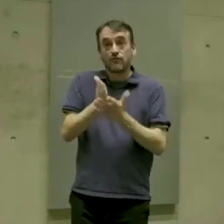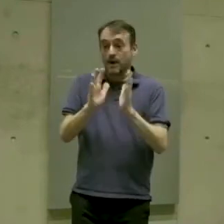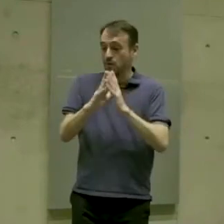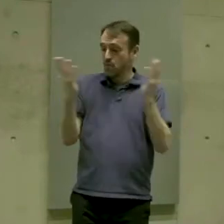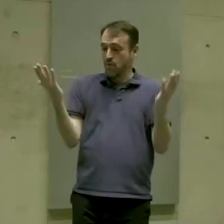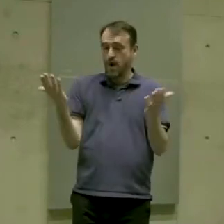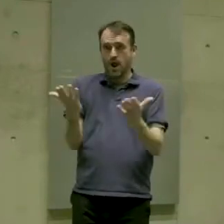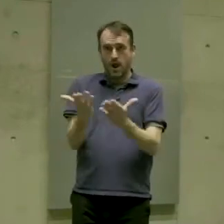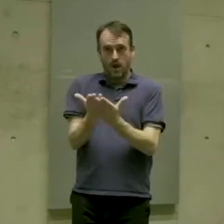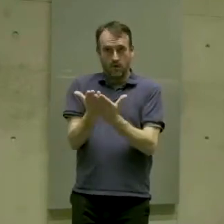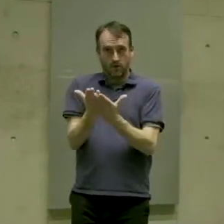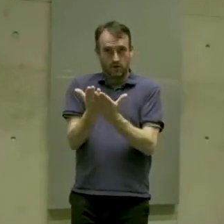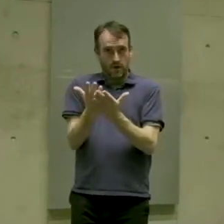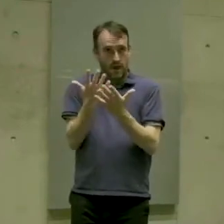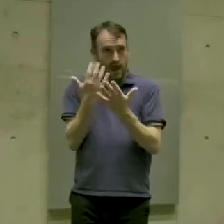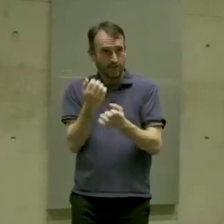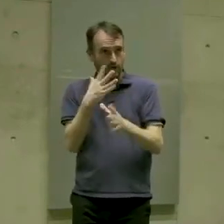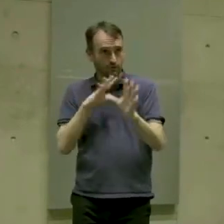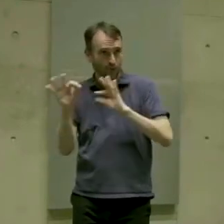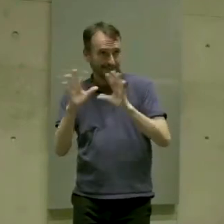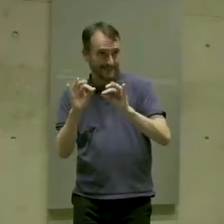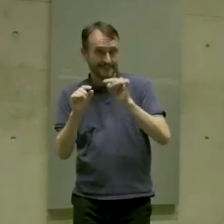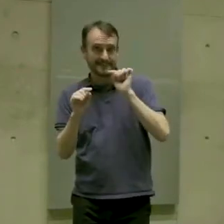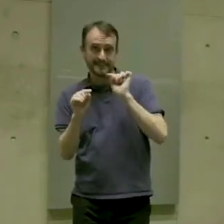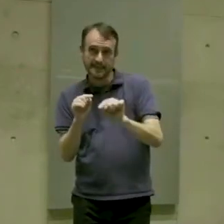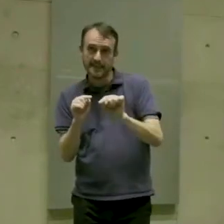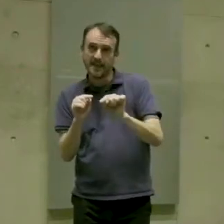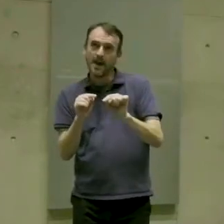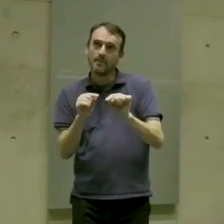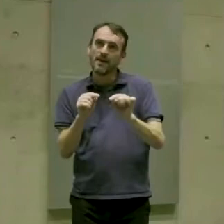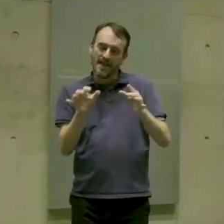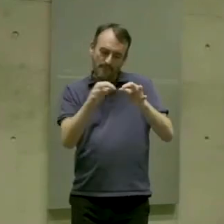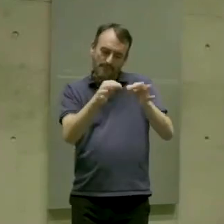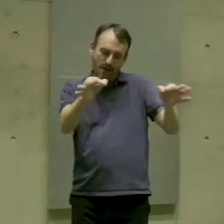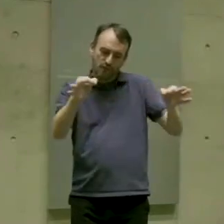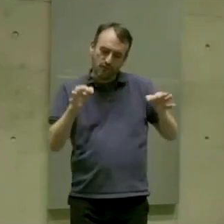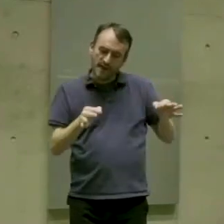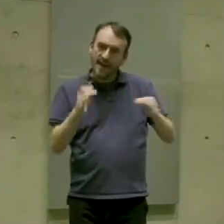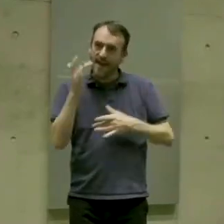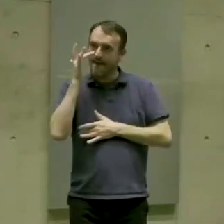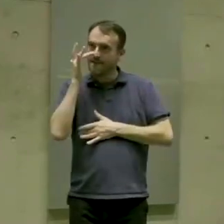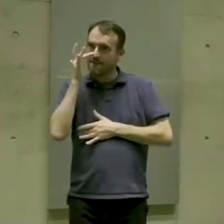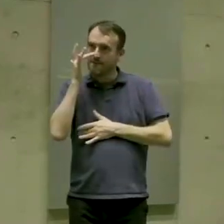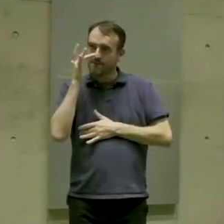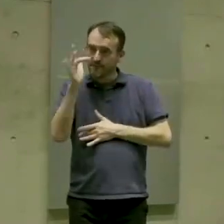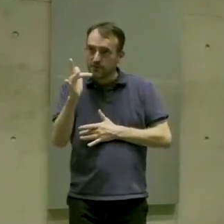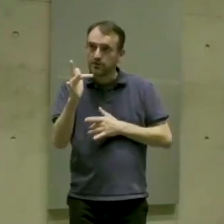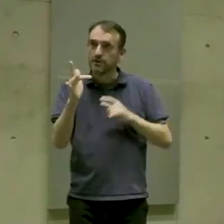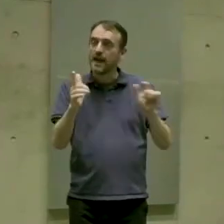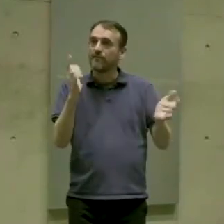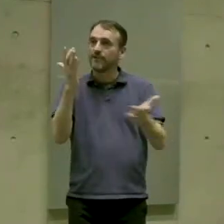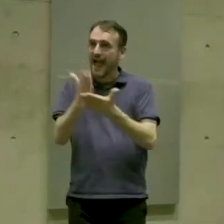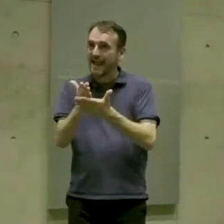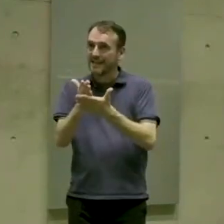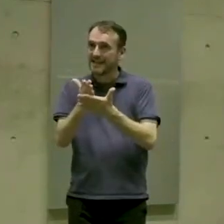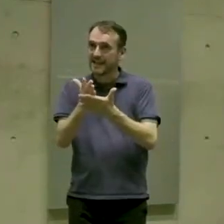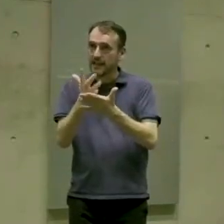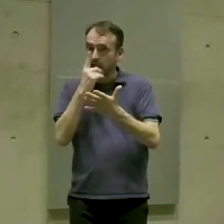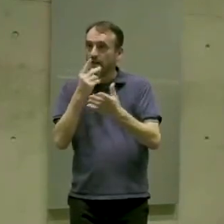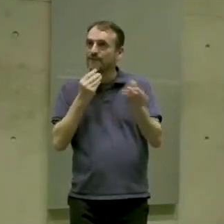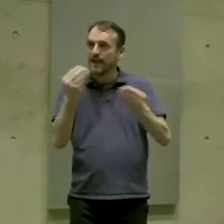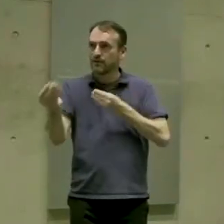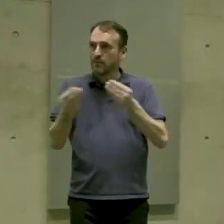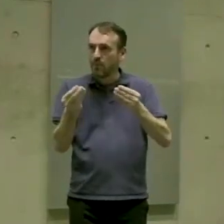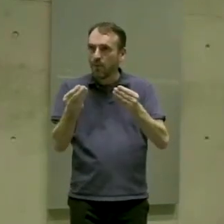making that are being shot down, the boundaries between fiction and reality are broken. Again, that's old news for anyone at a narrative game